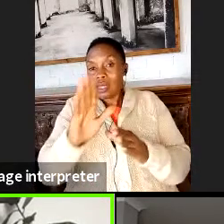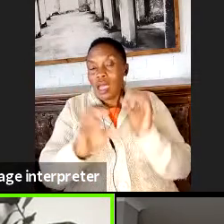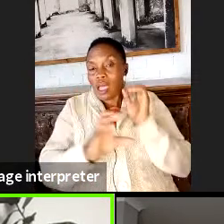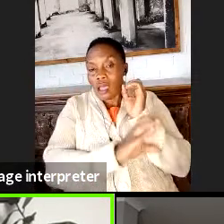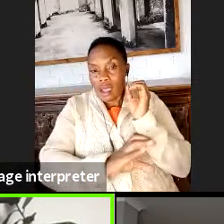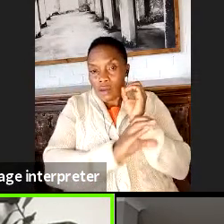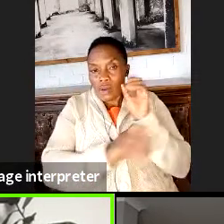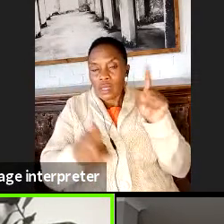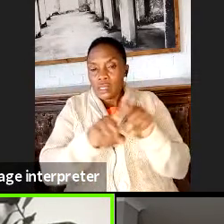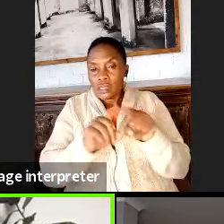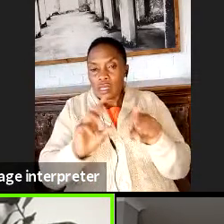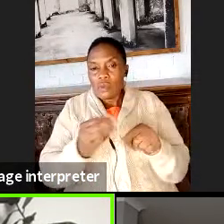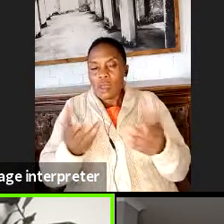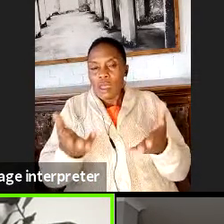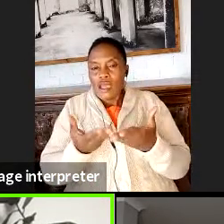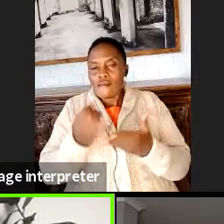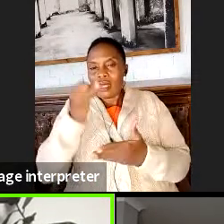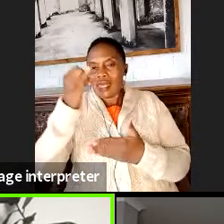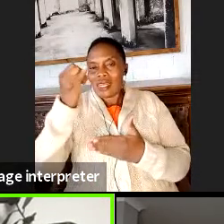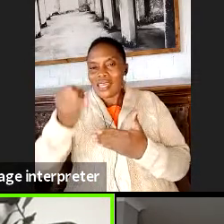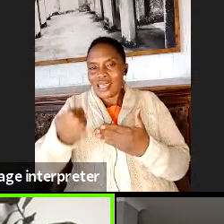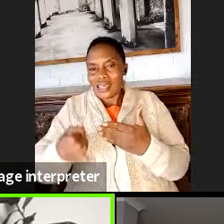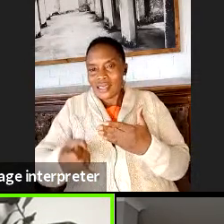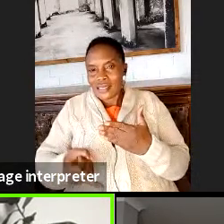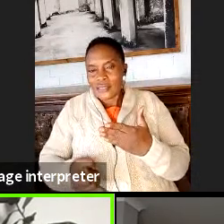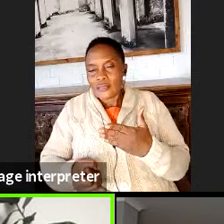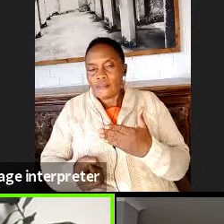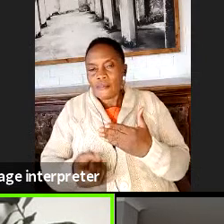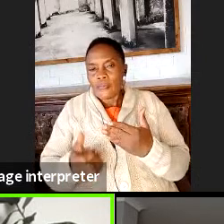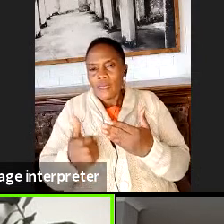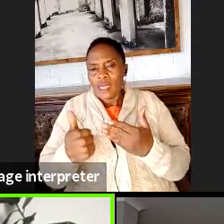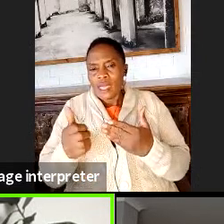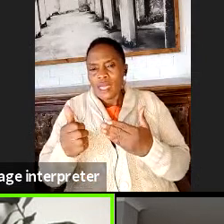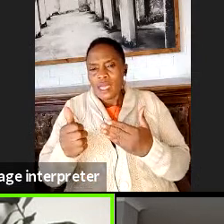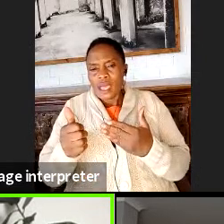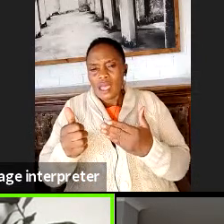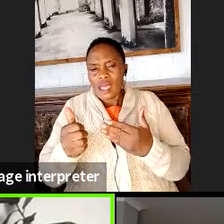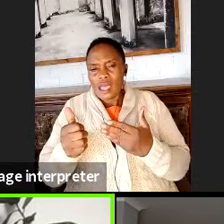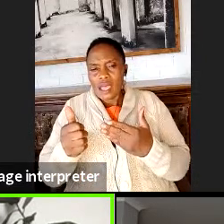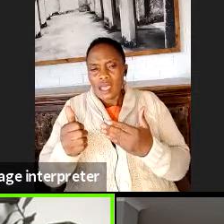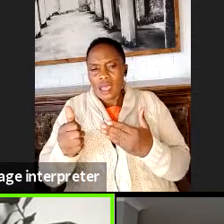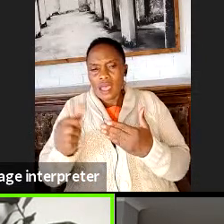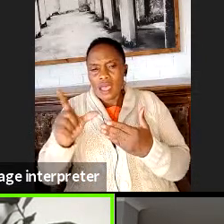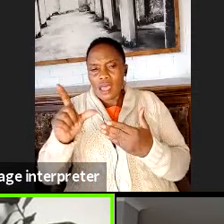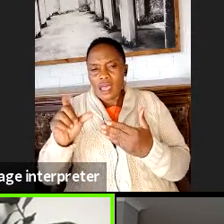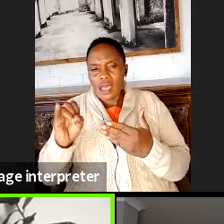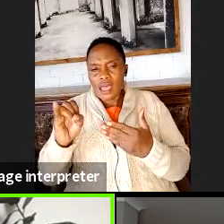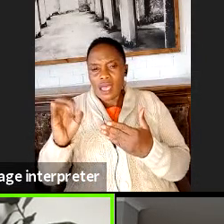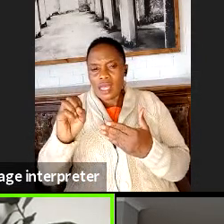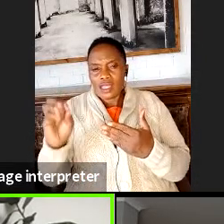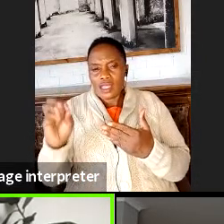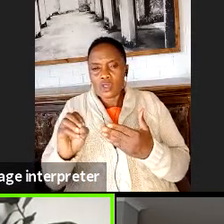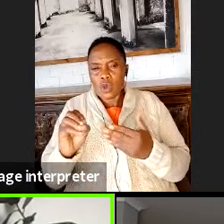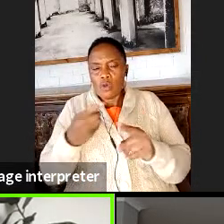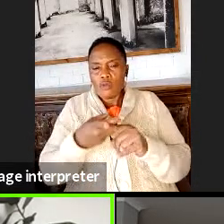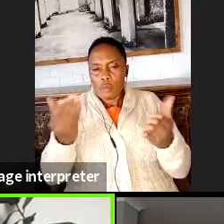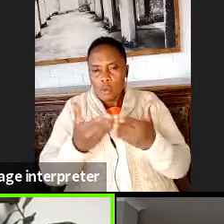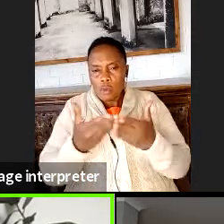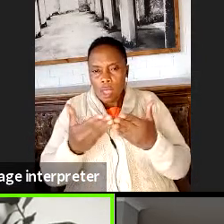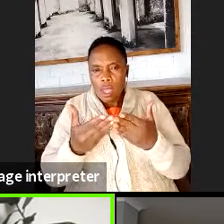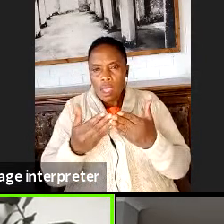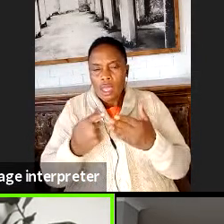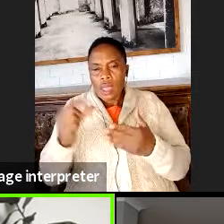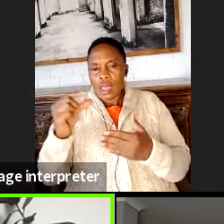have, last but not least, Alu So, who is coming to us from the Gambia. Alu is the founder